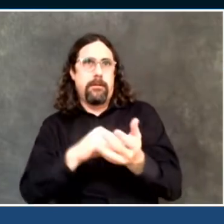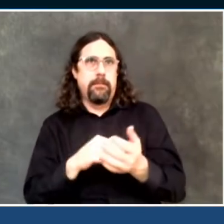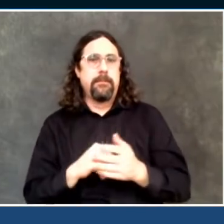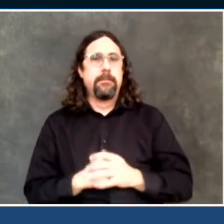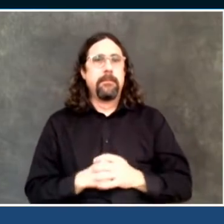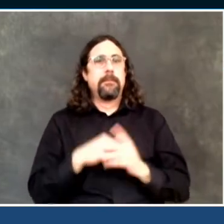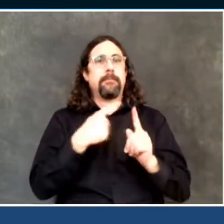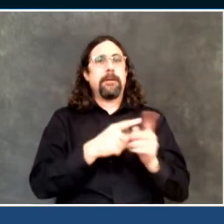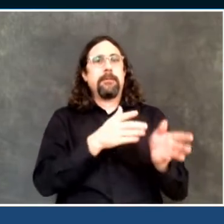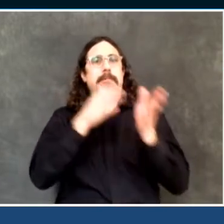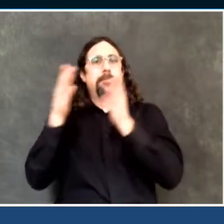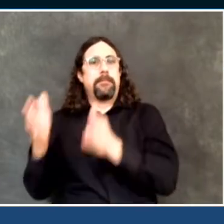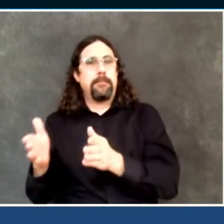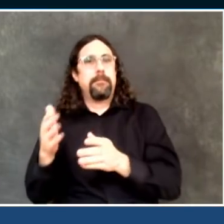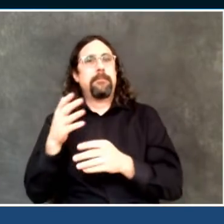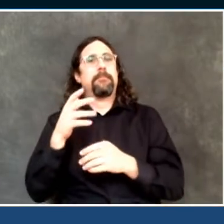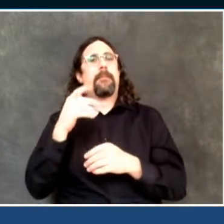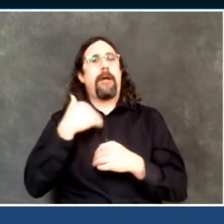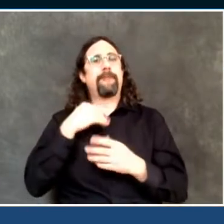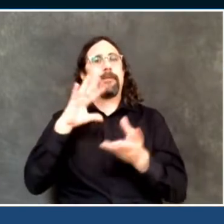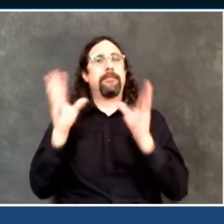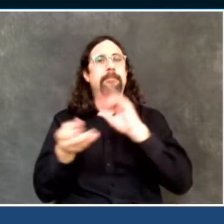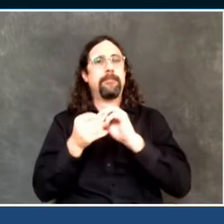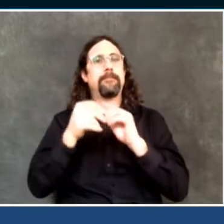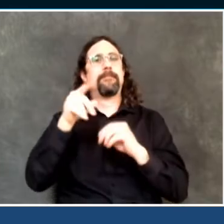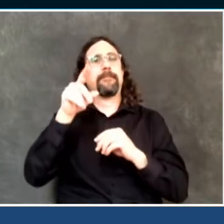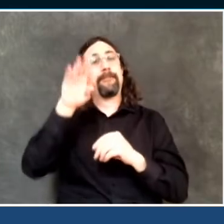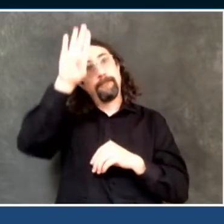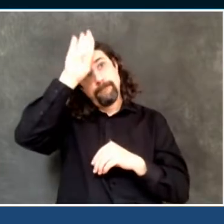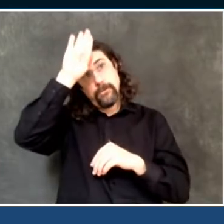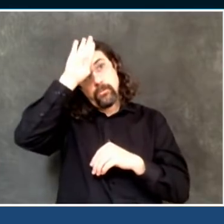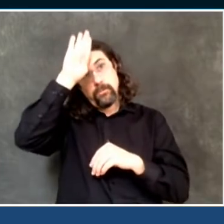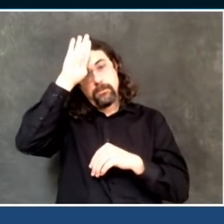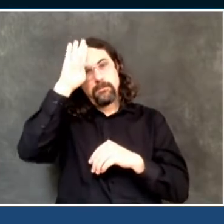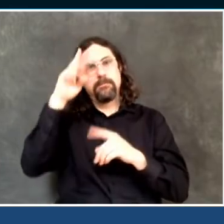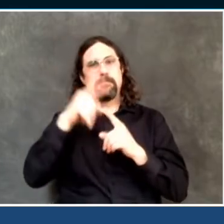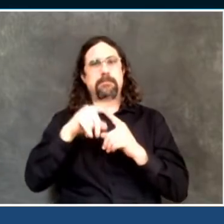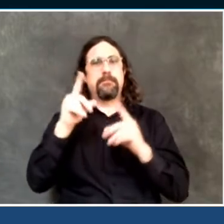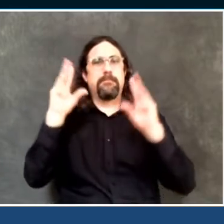who had tested positive or were suspected of having been infected.